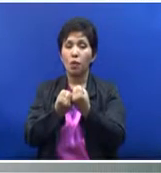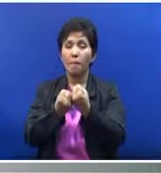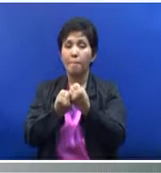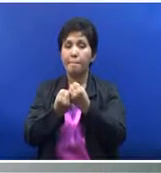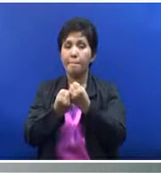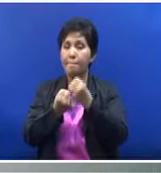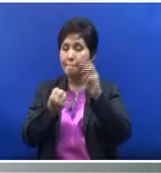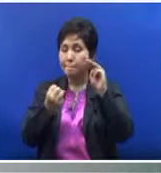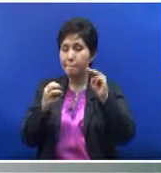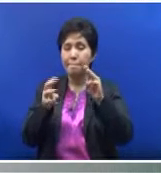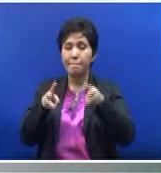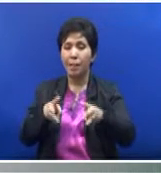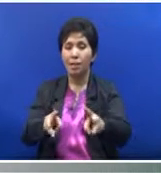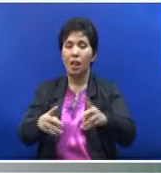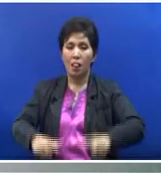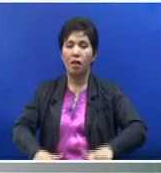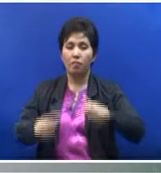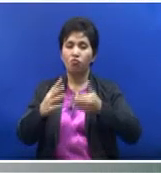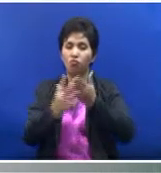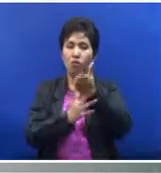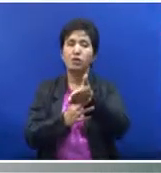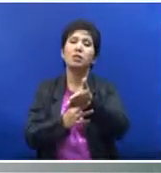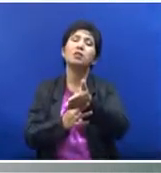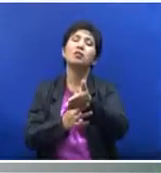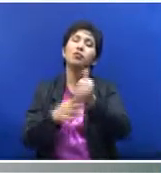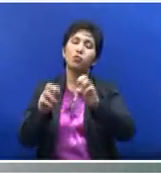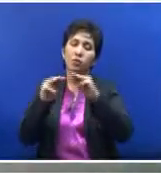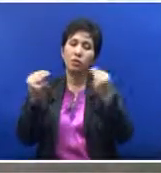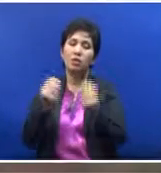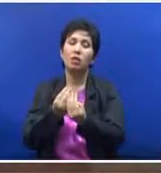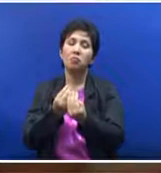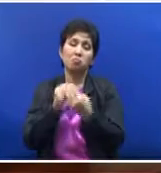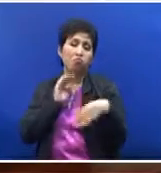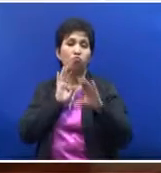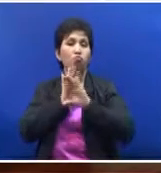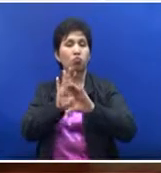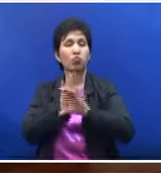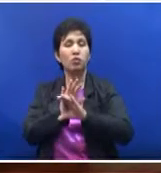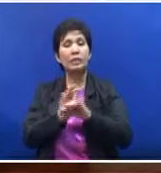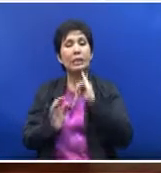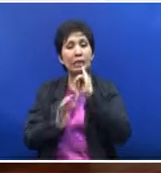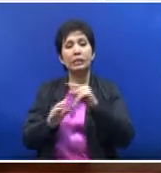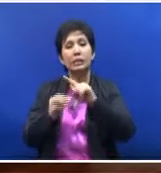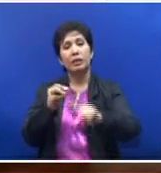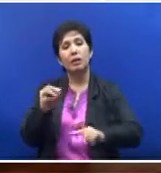on large scale of societies. Okay, for example, let's say it is